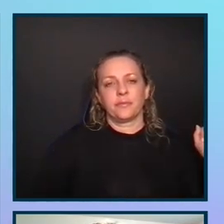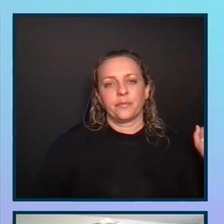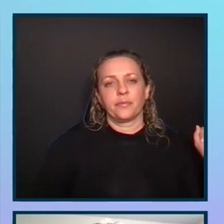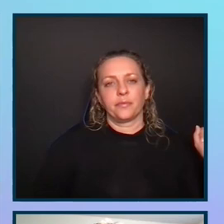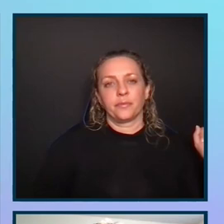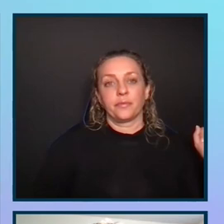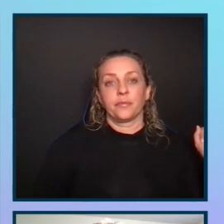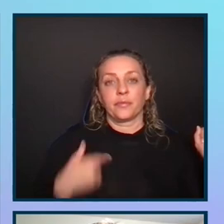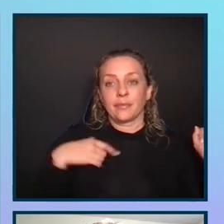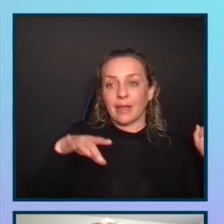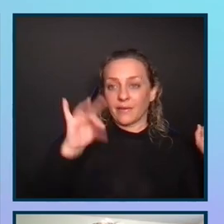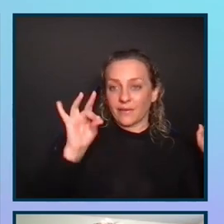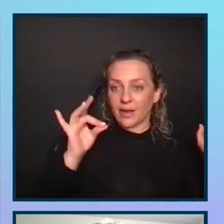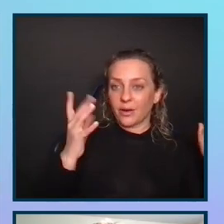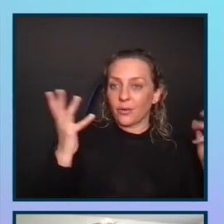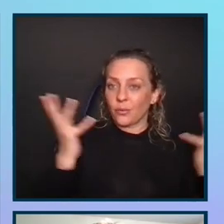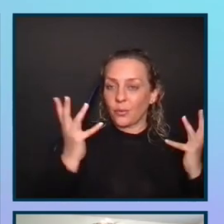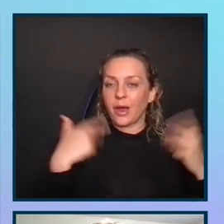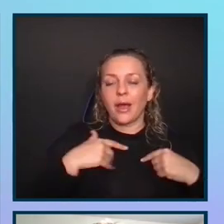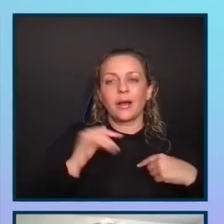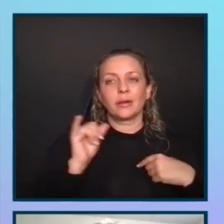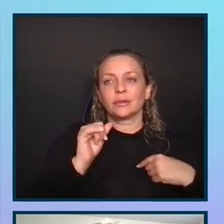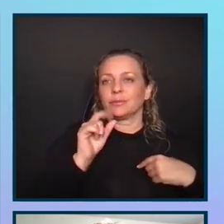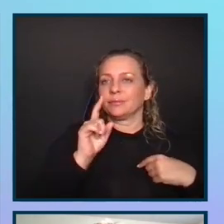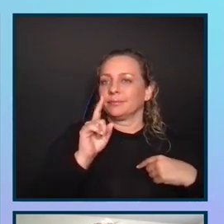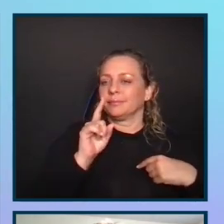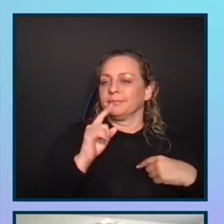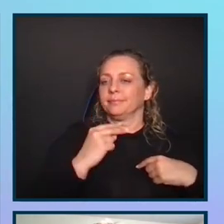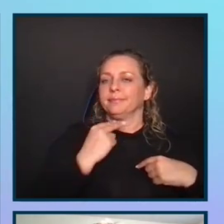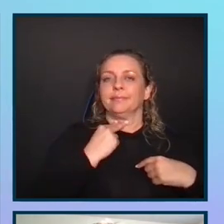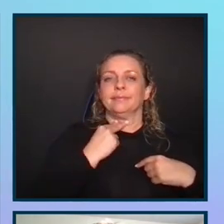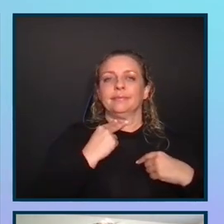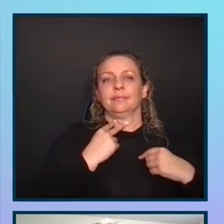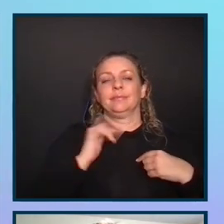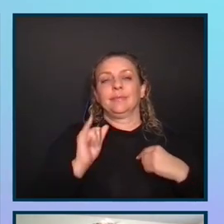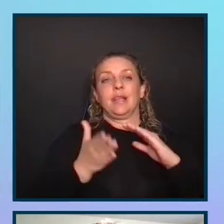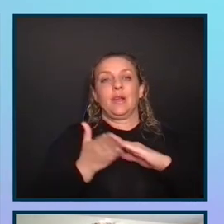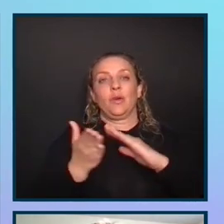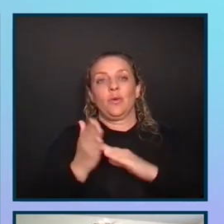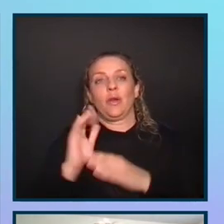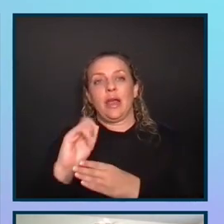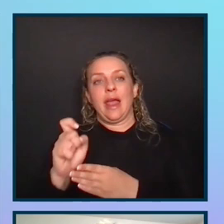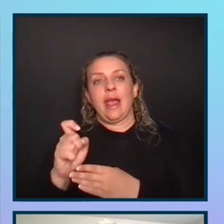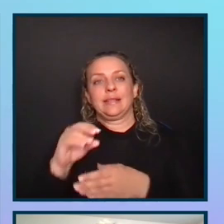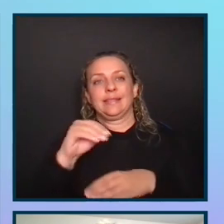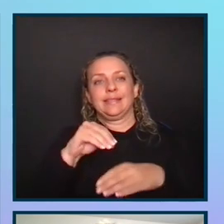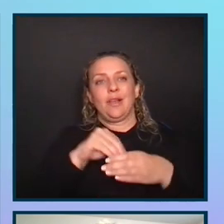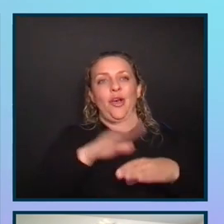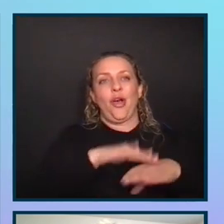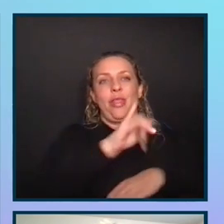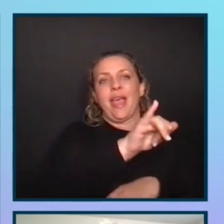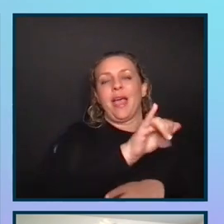What I found, though, is I also couldn't run Axe on the Accessibe site.